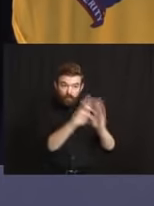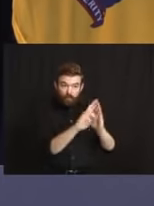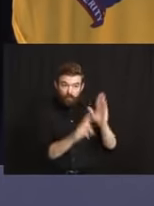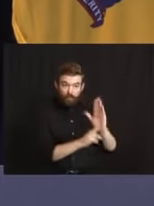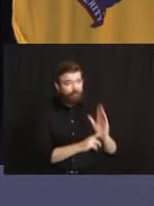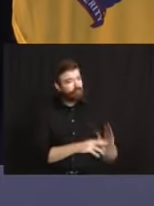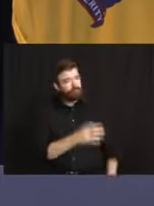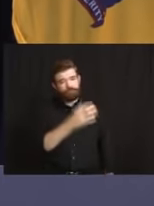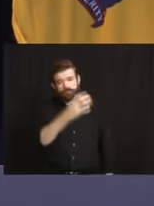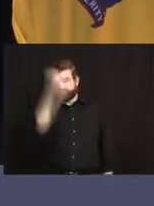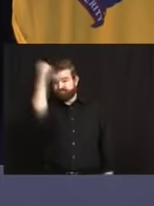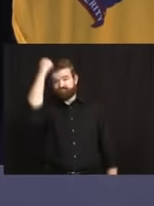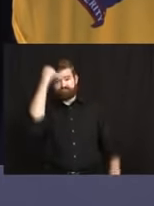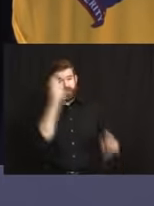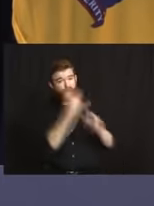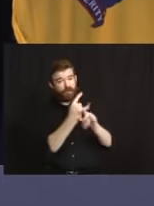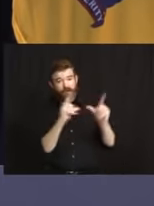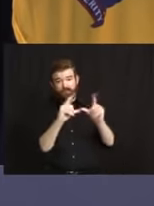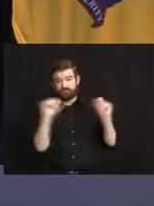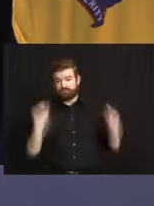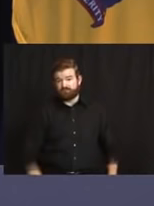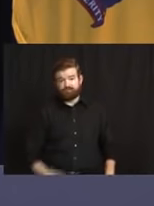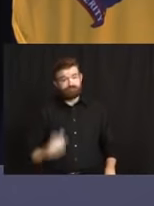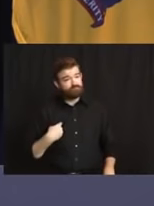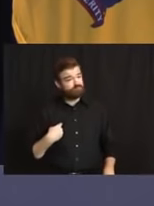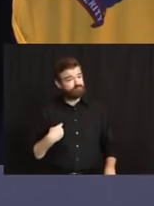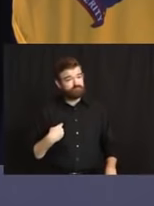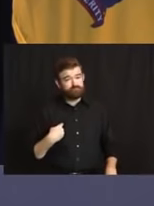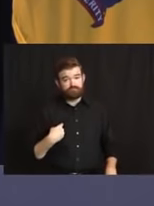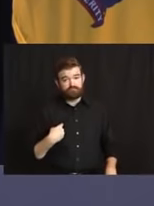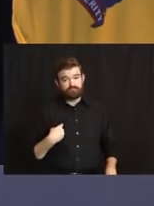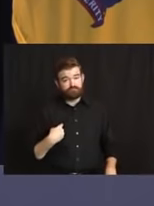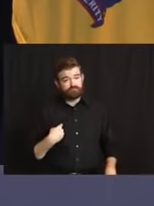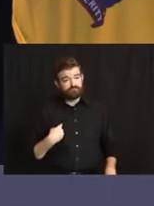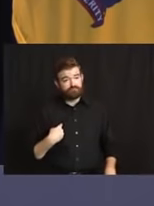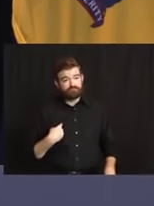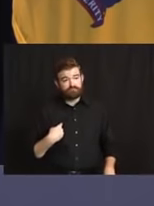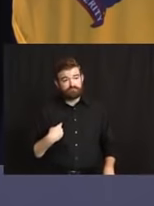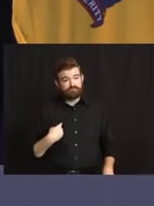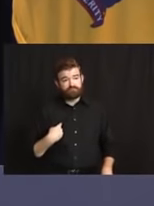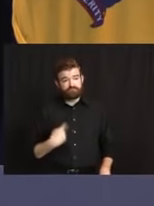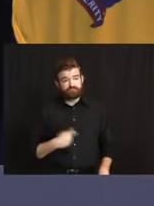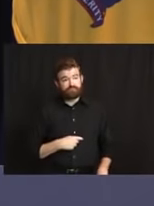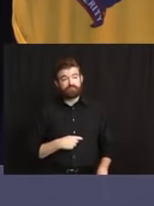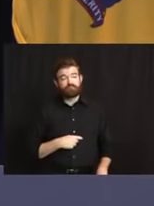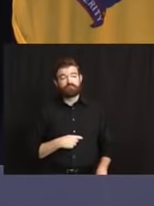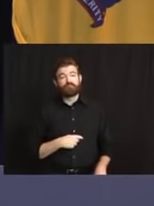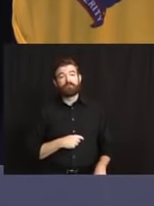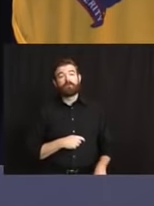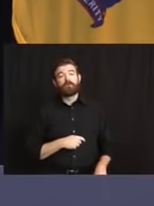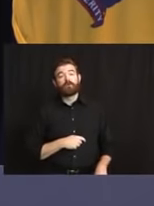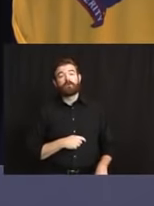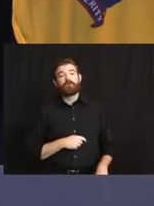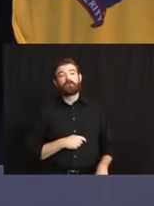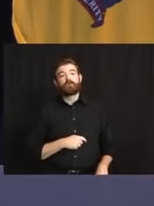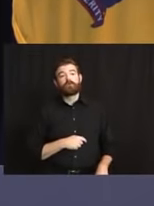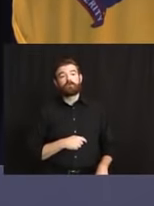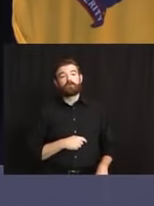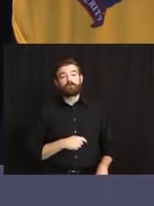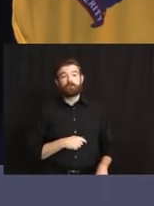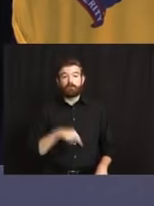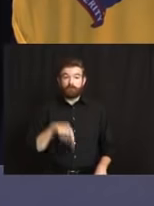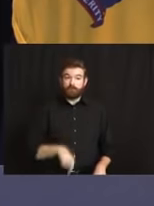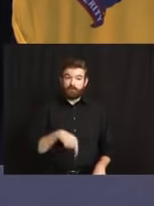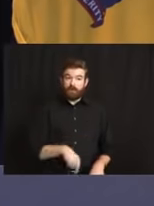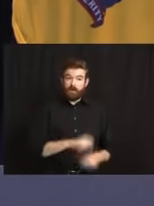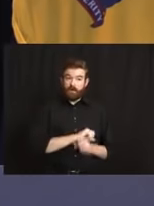take, but everything is on the table. But it is not just that. It is the reality of this virus. Indoors, if it's sedentary,